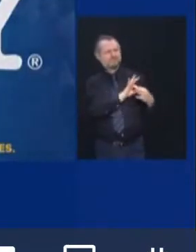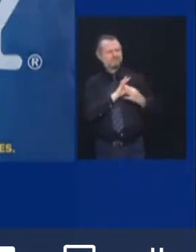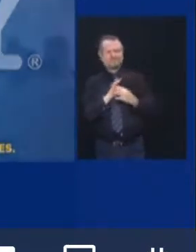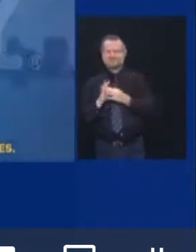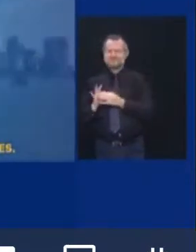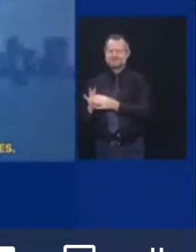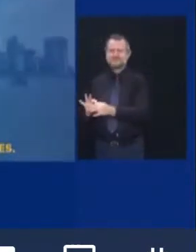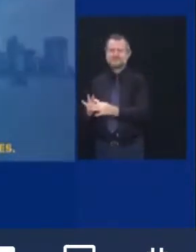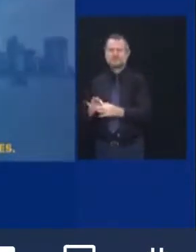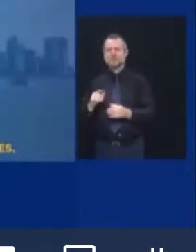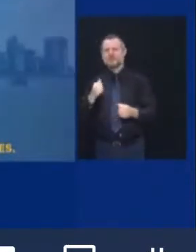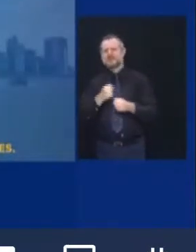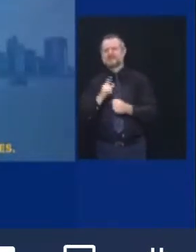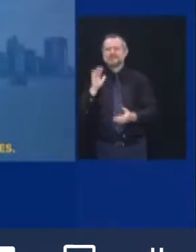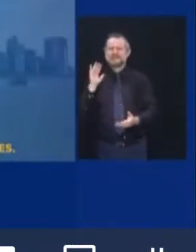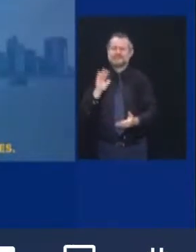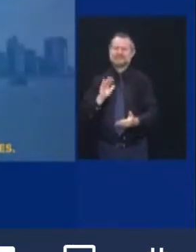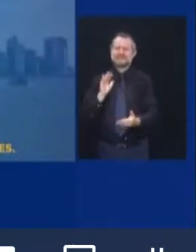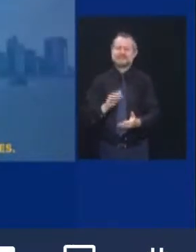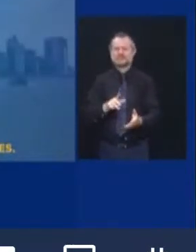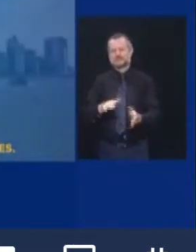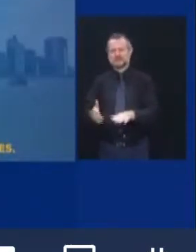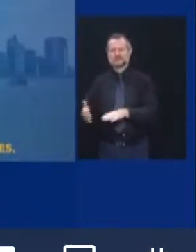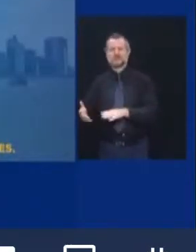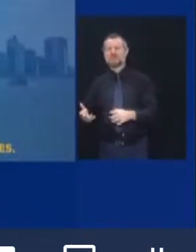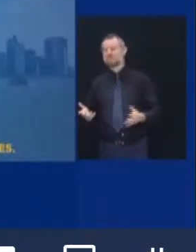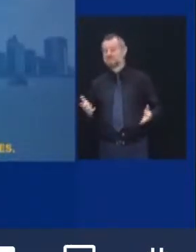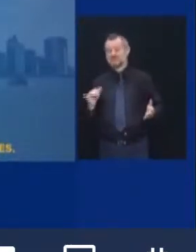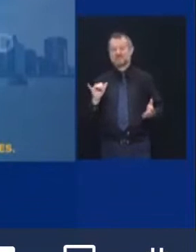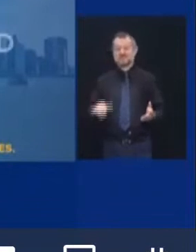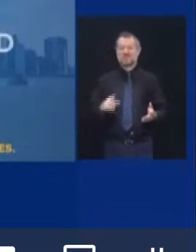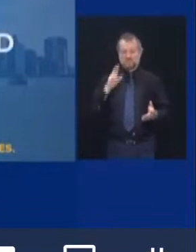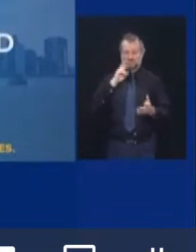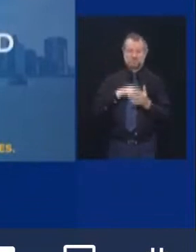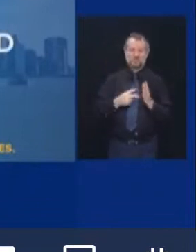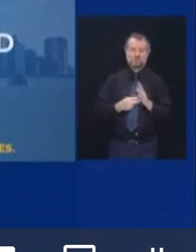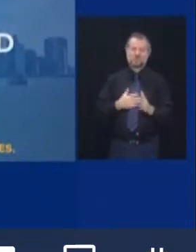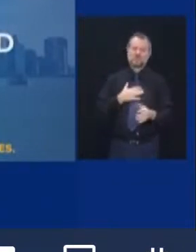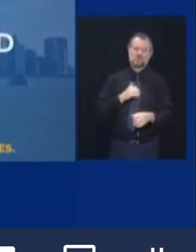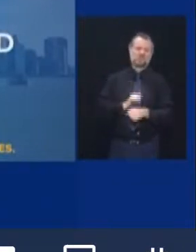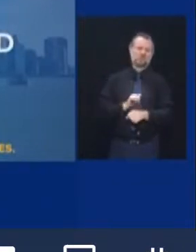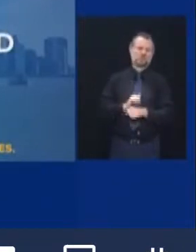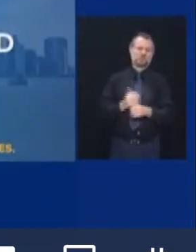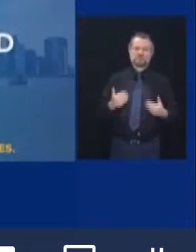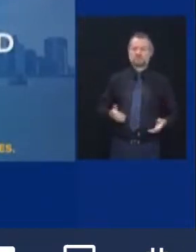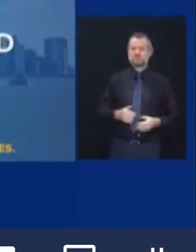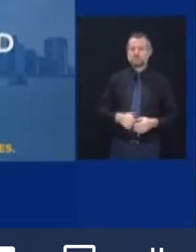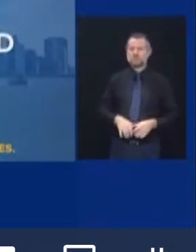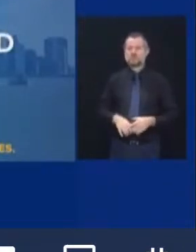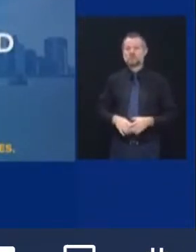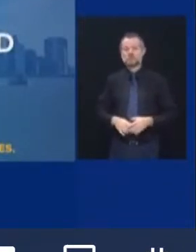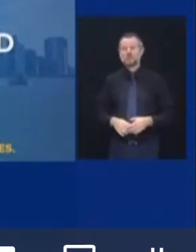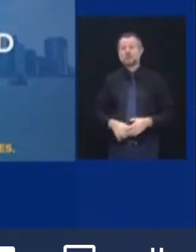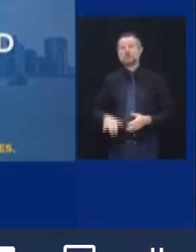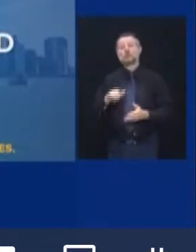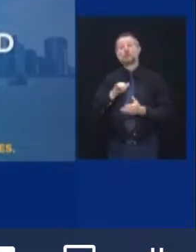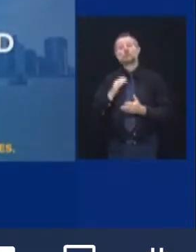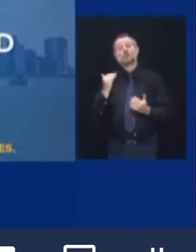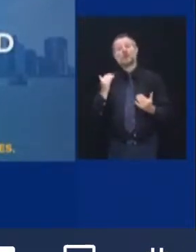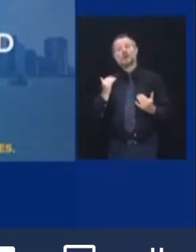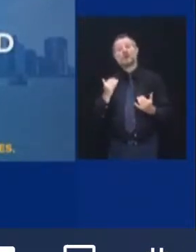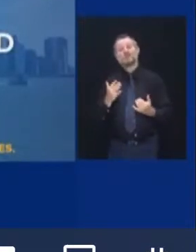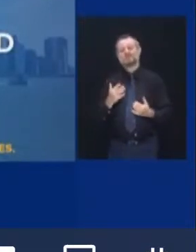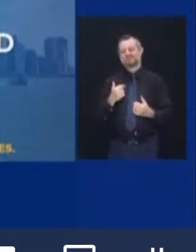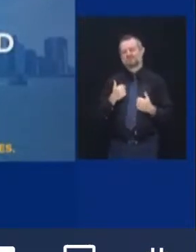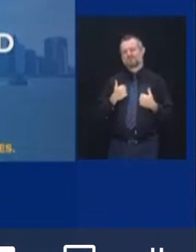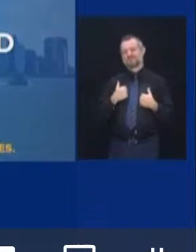few people as possible. And that's what this whole exercise has been from day one. And that's why, to me, every time